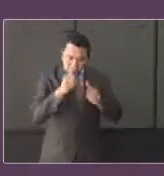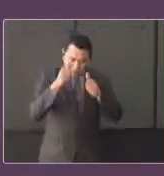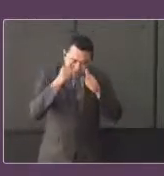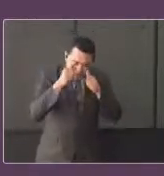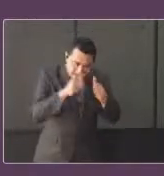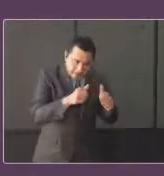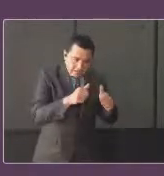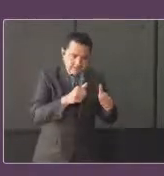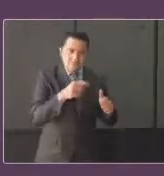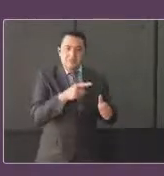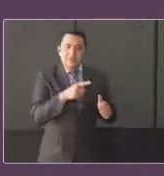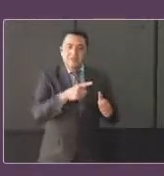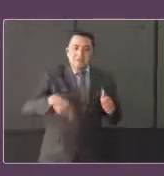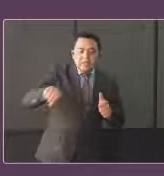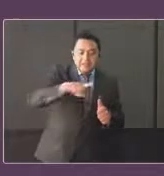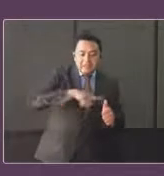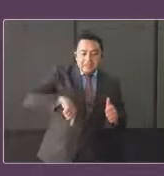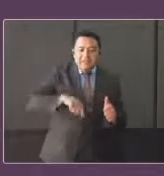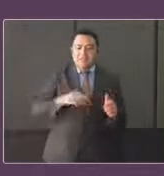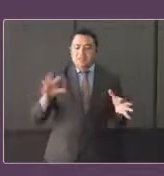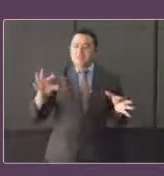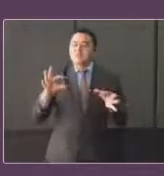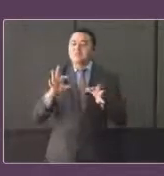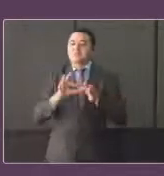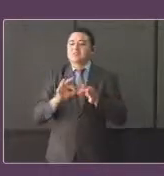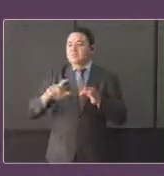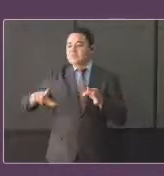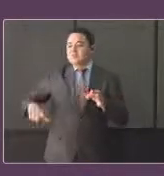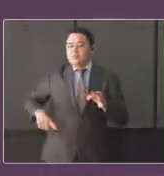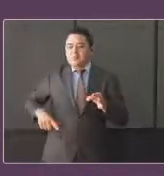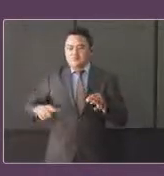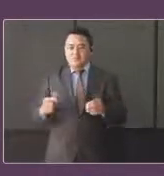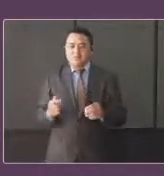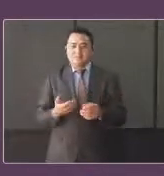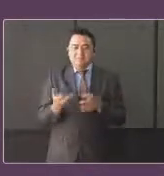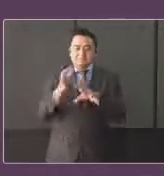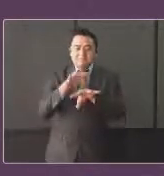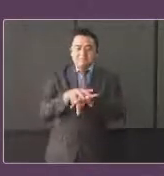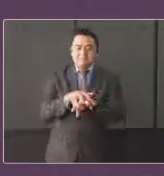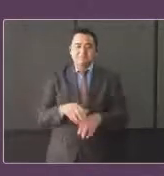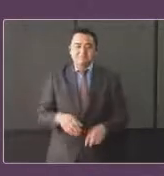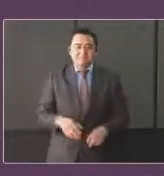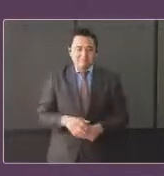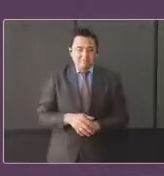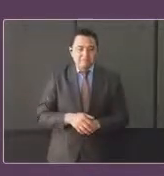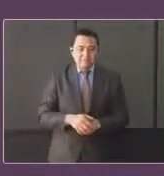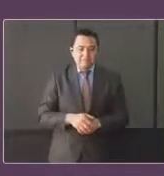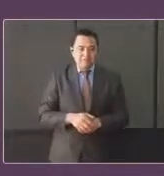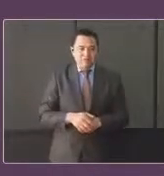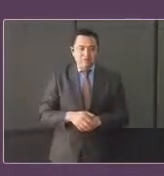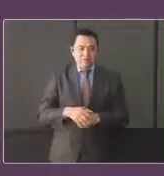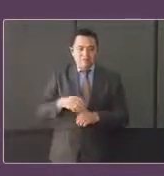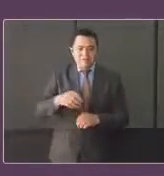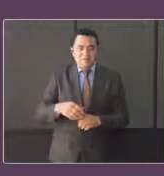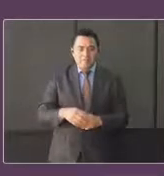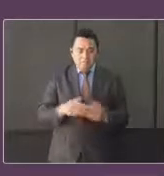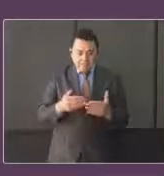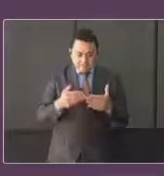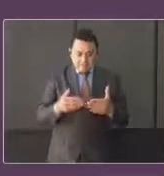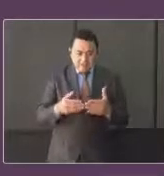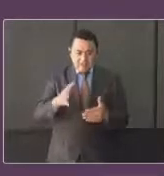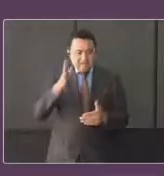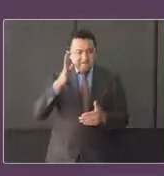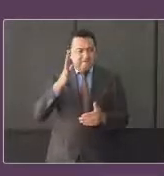the neighbors, and if anyone can be a neighbor, then the integration work is